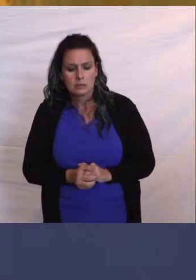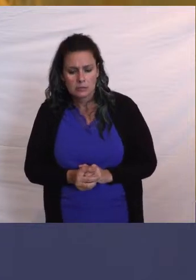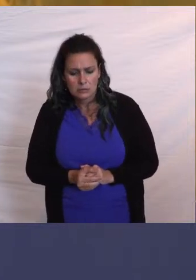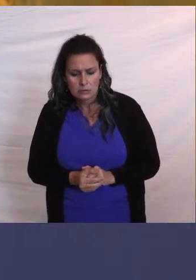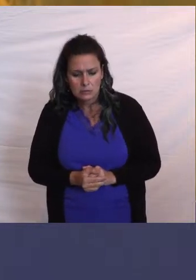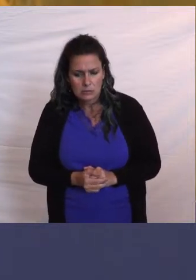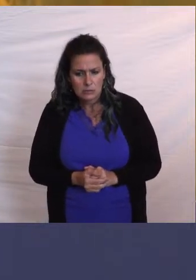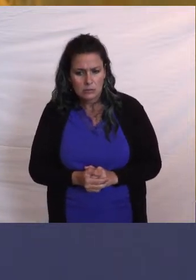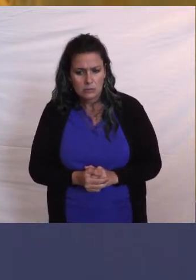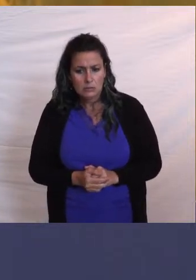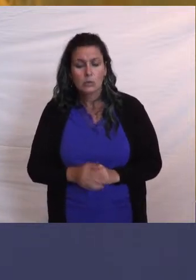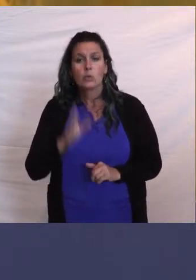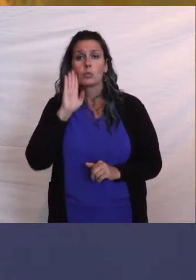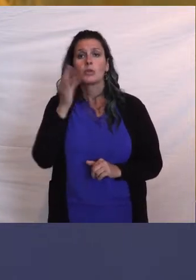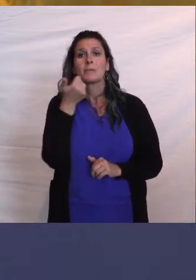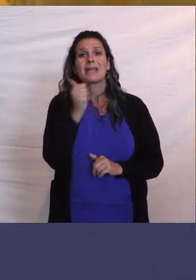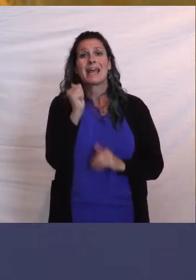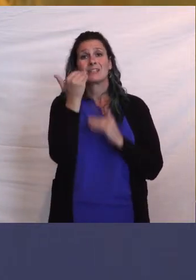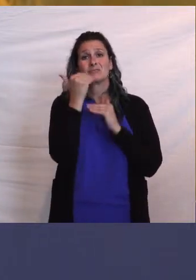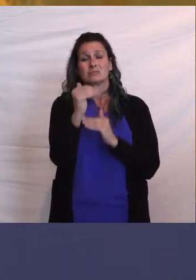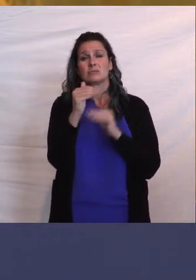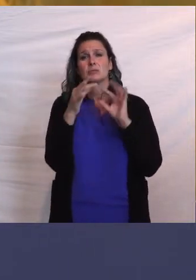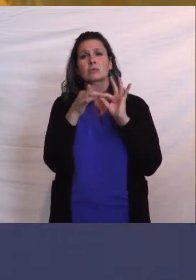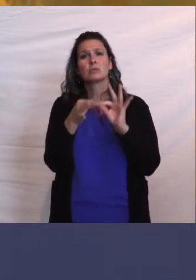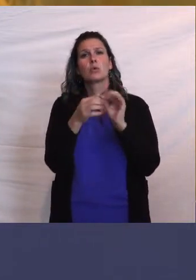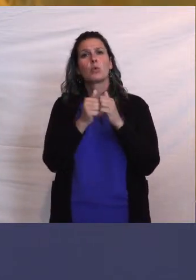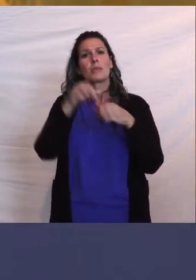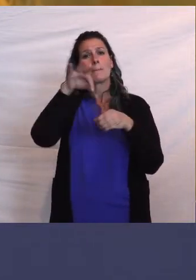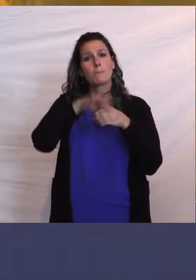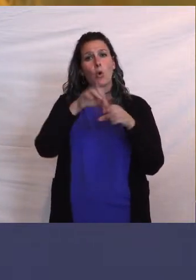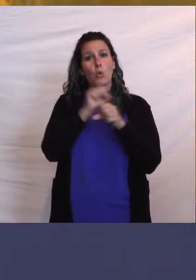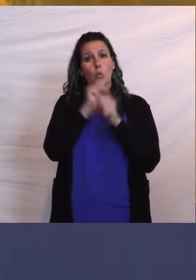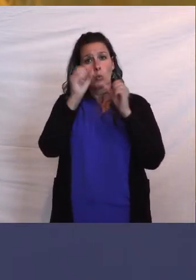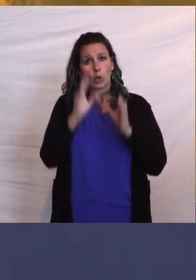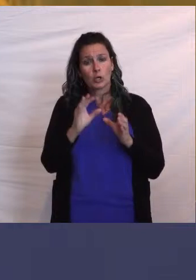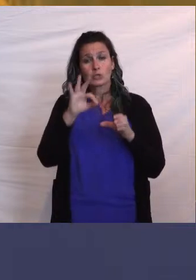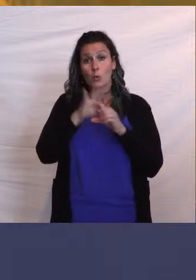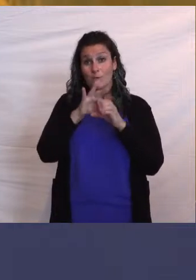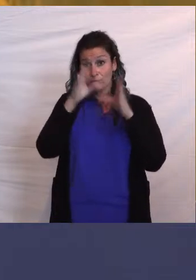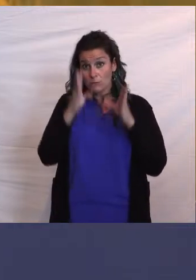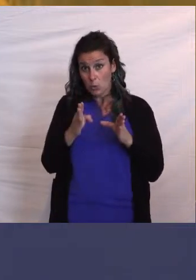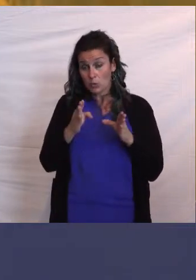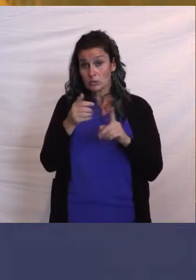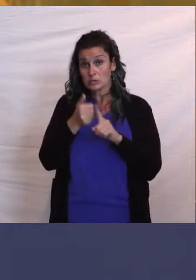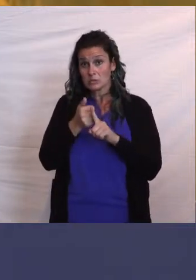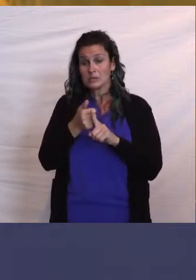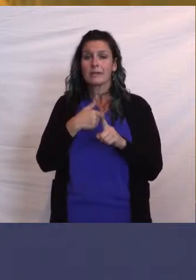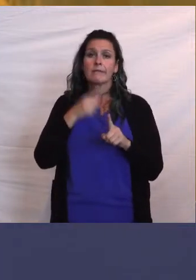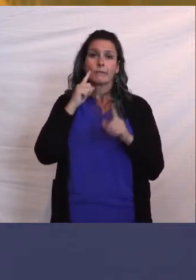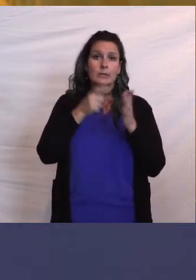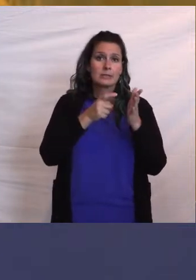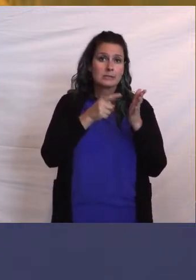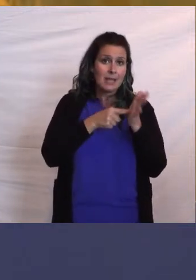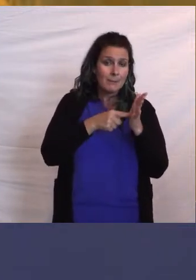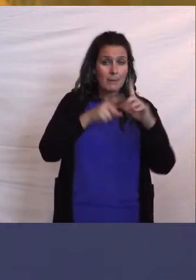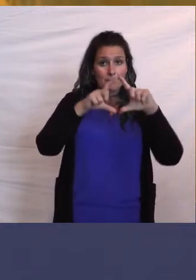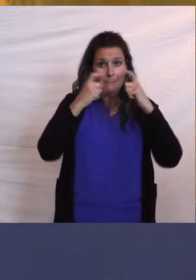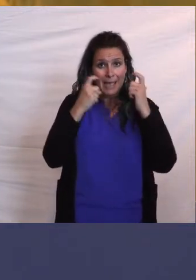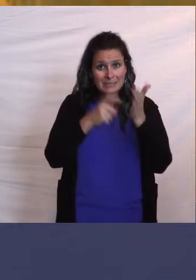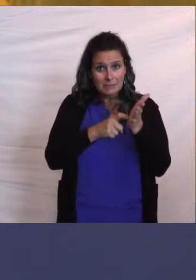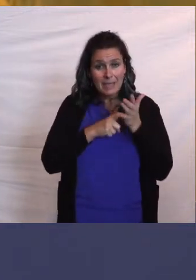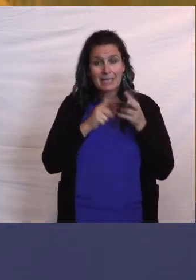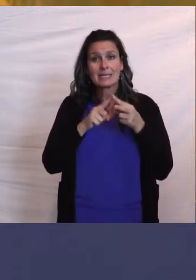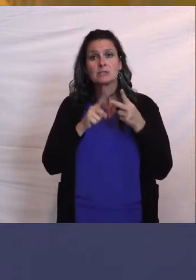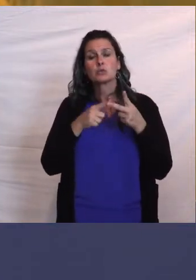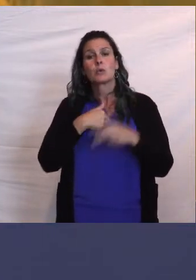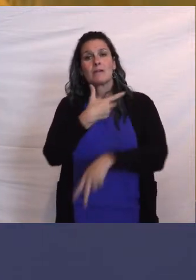now see it, will there be any restrictions on poll workers or voters this November for COVID-related reasons, like mask mandates or vaccine mandates